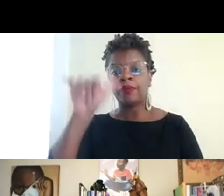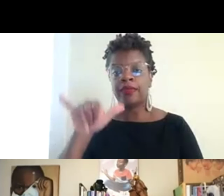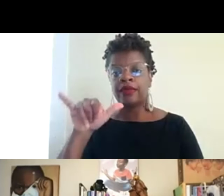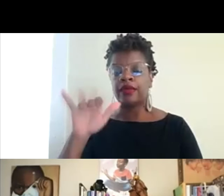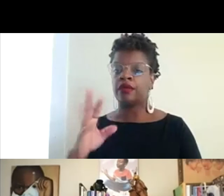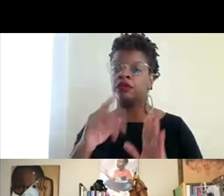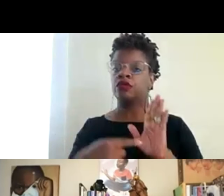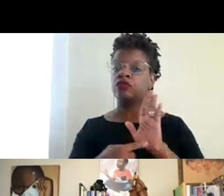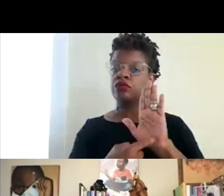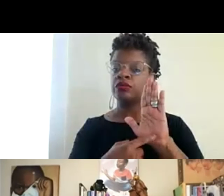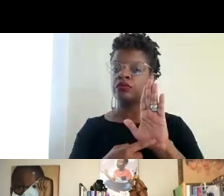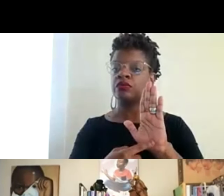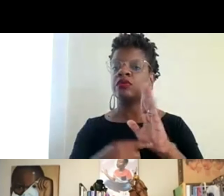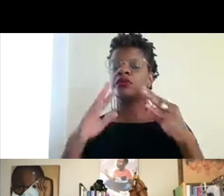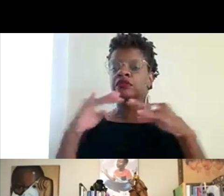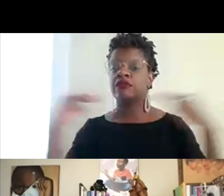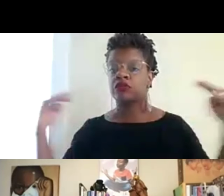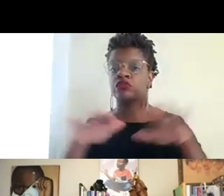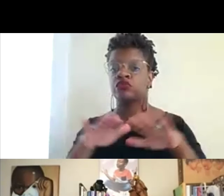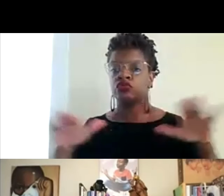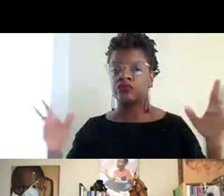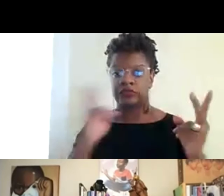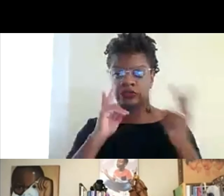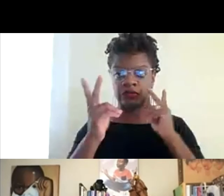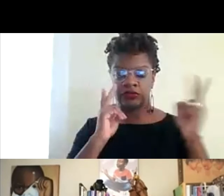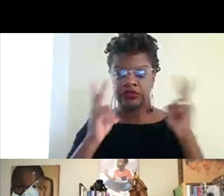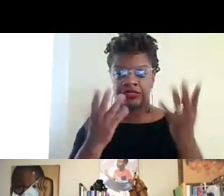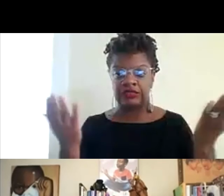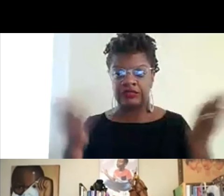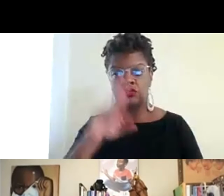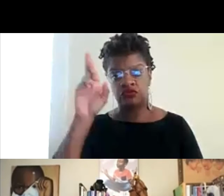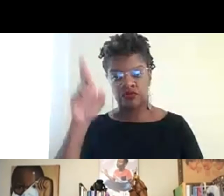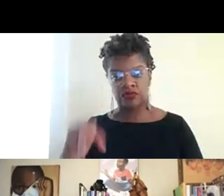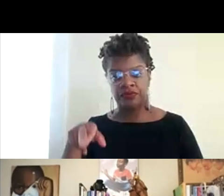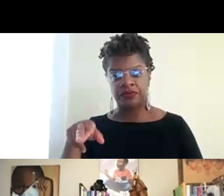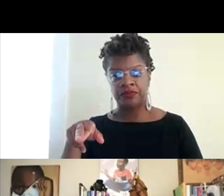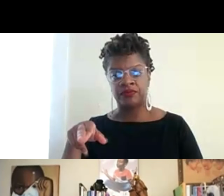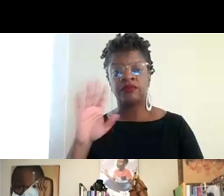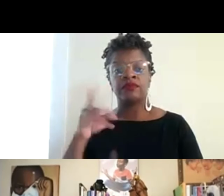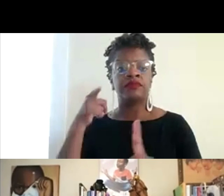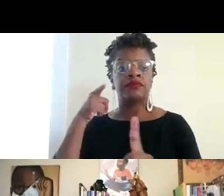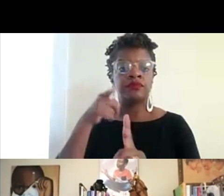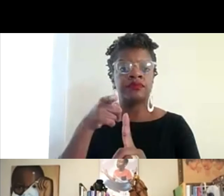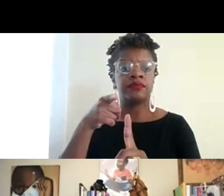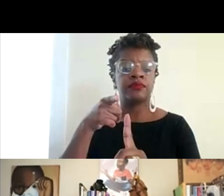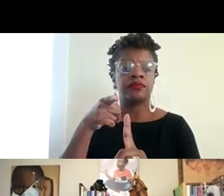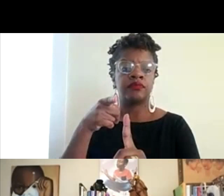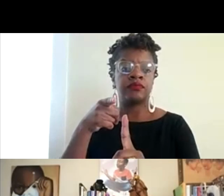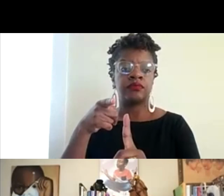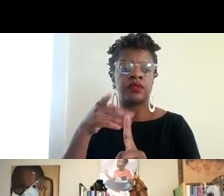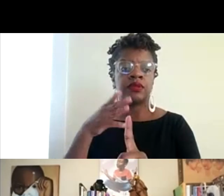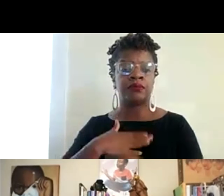the diverse groups of children that you serve in Rochester. And so here are some of the goals and objectives of